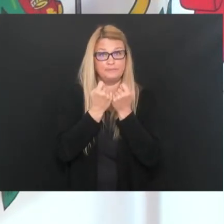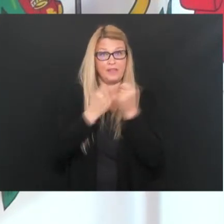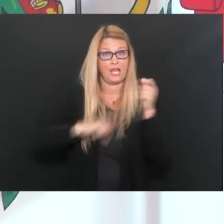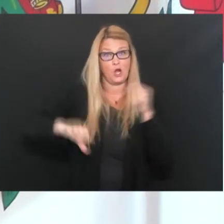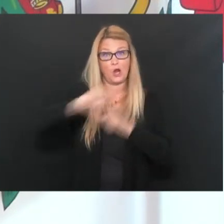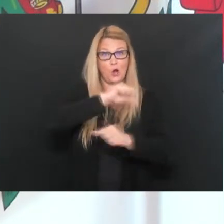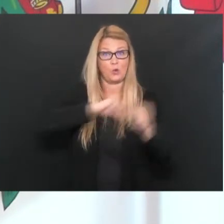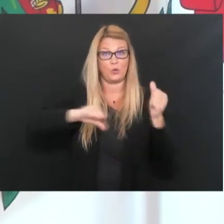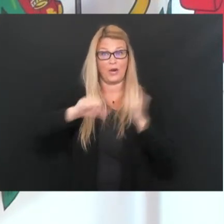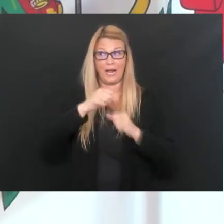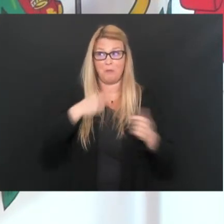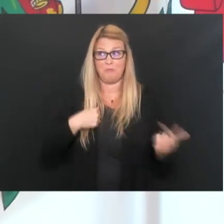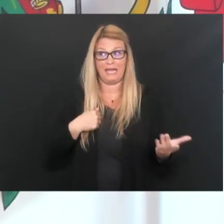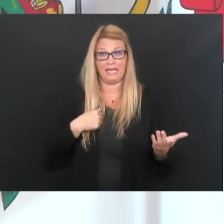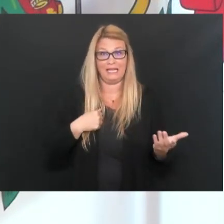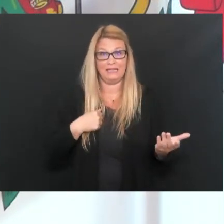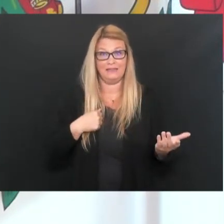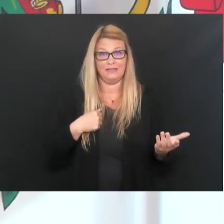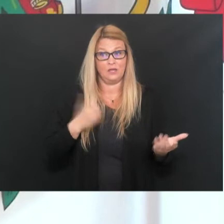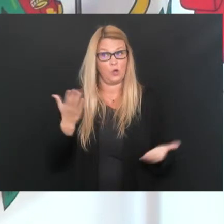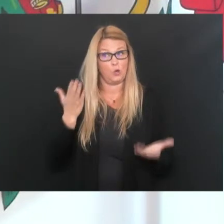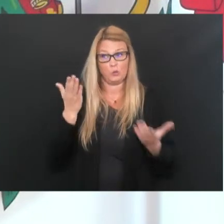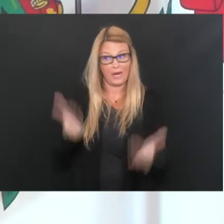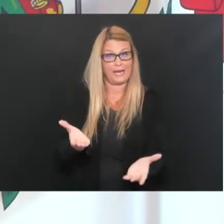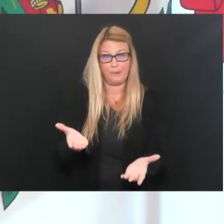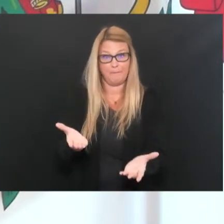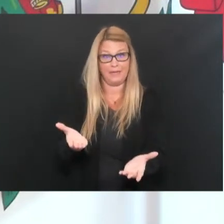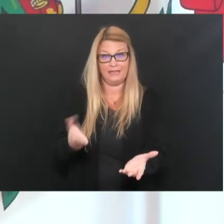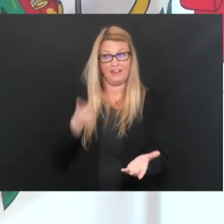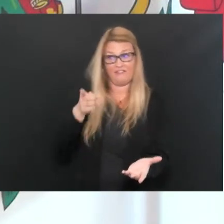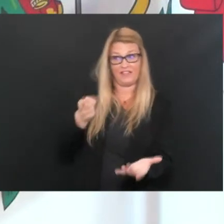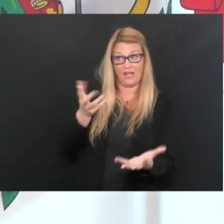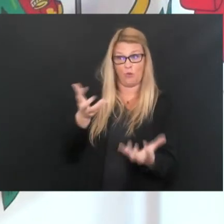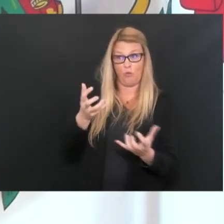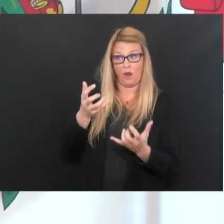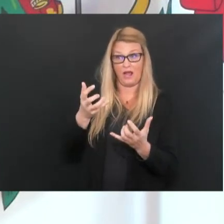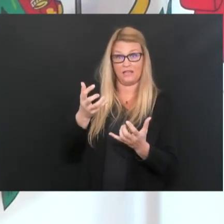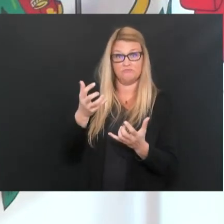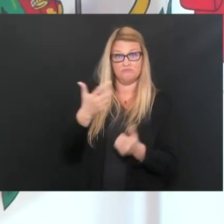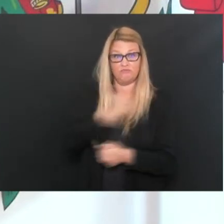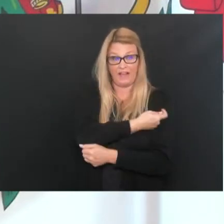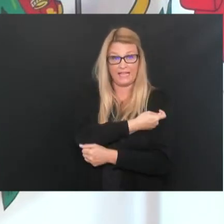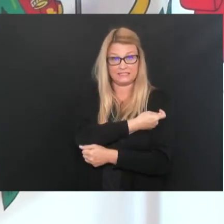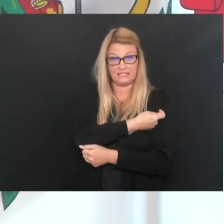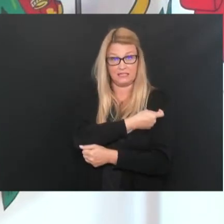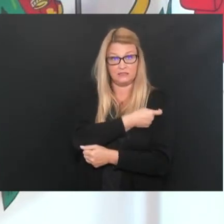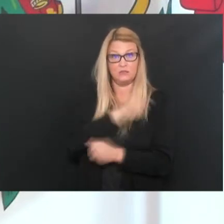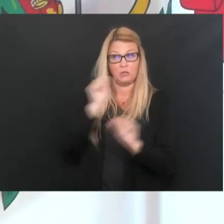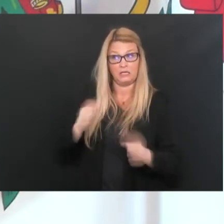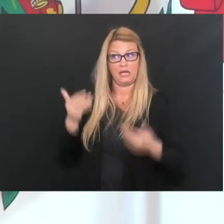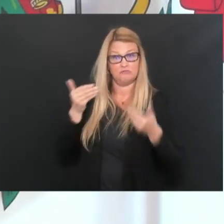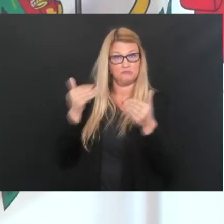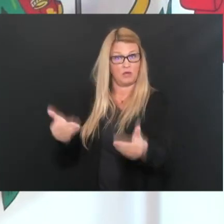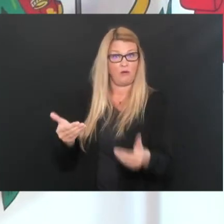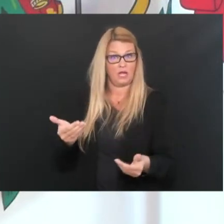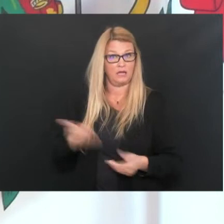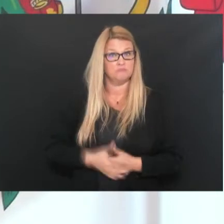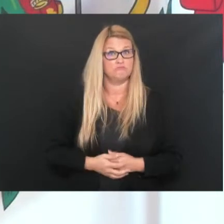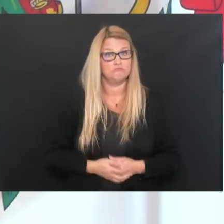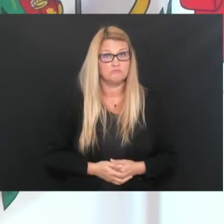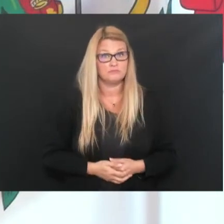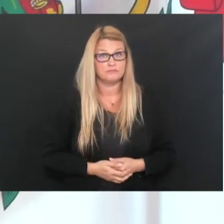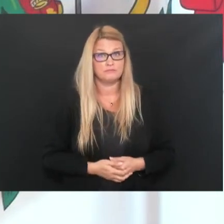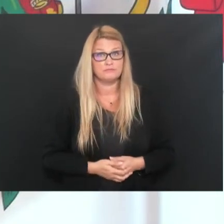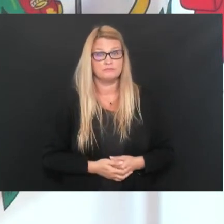me did anything except recommend that if they want to get vaccinated, we need to vaccinate them. And